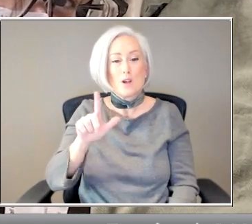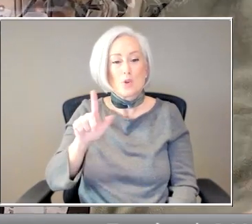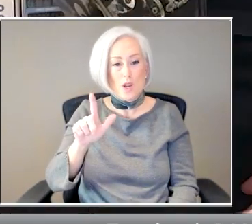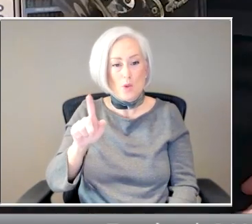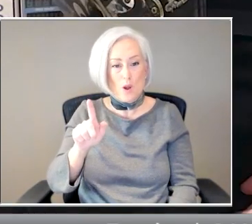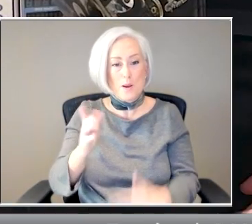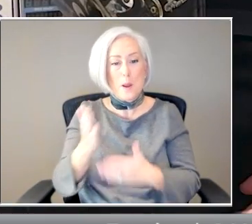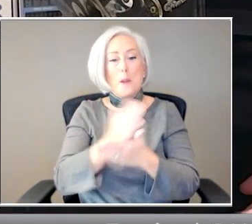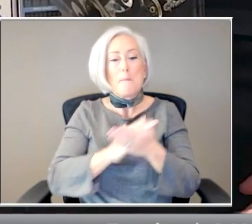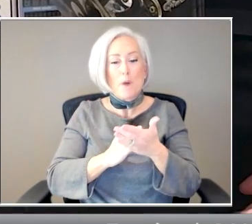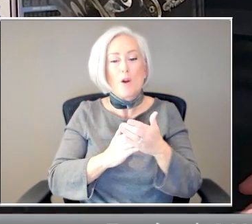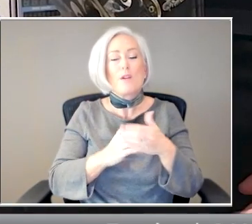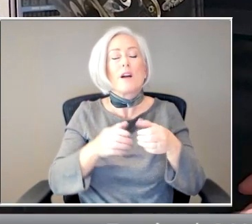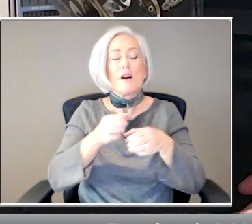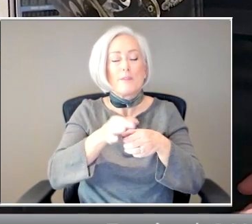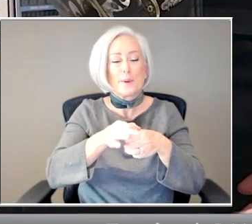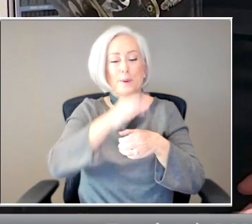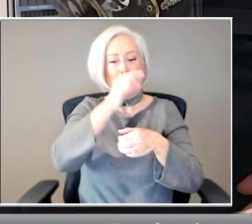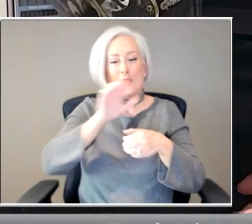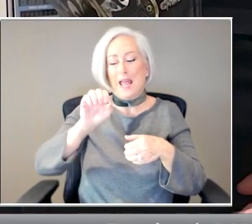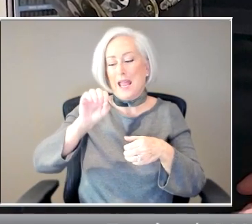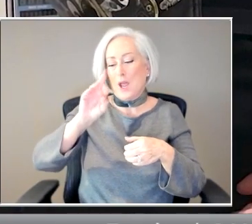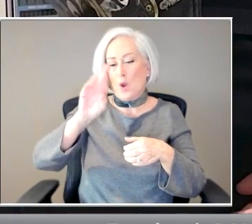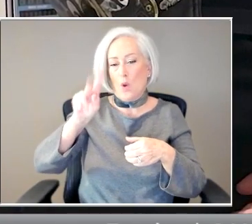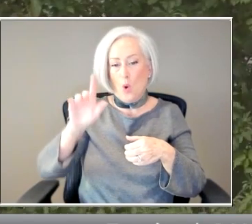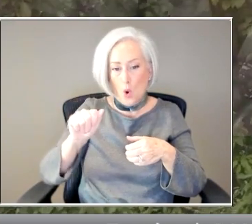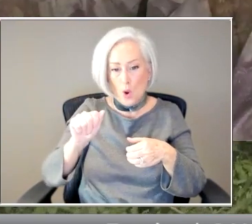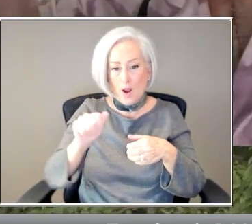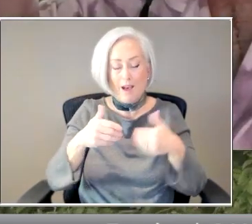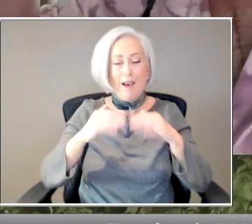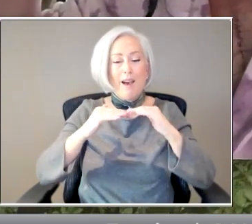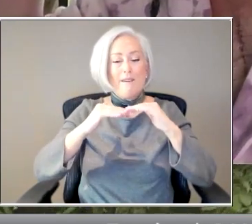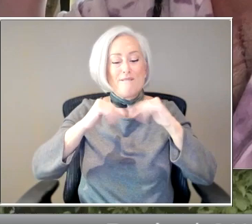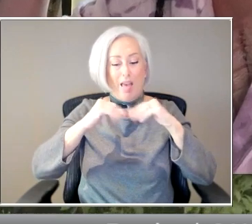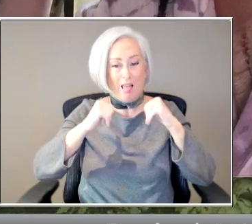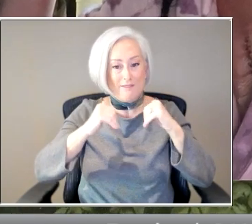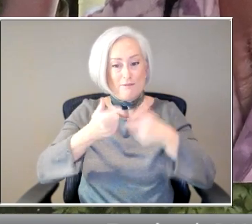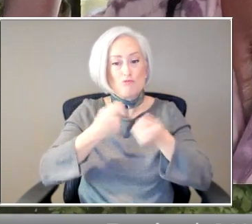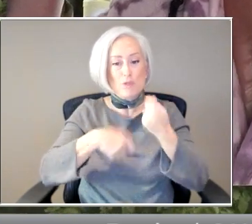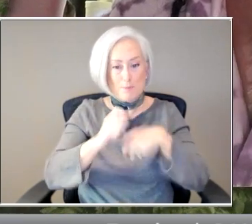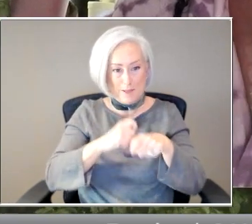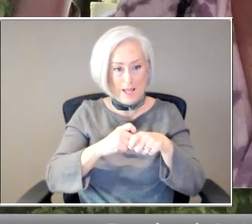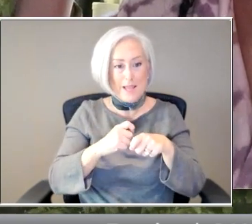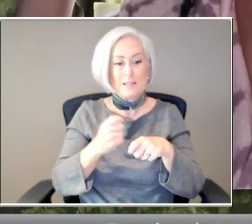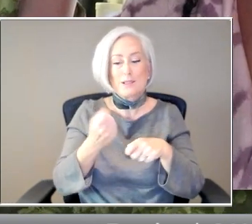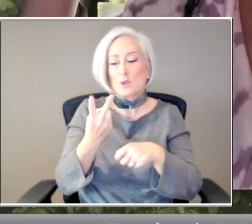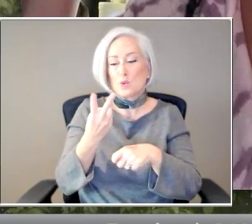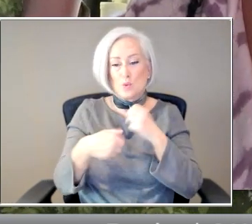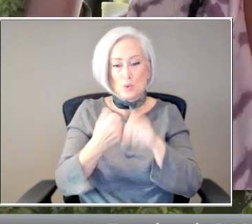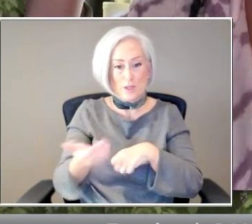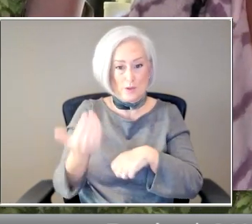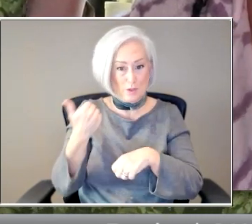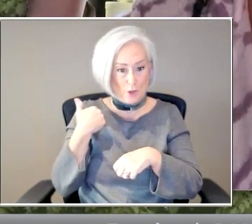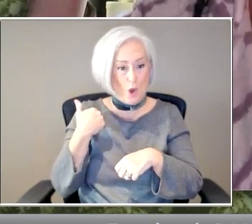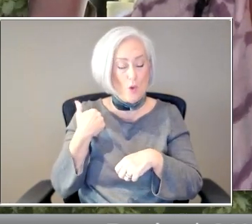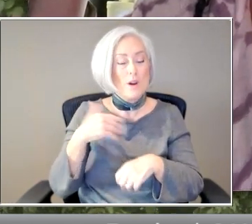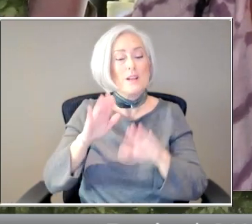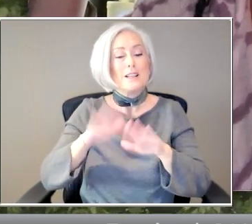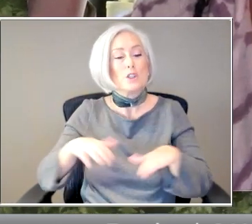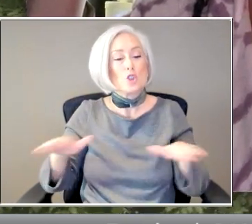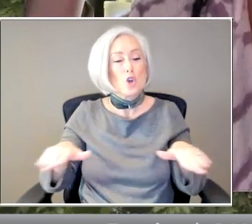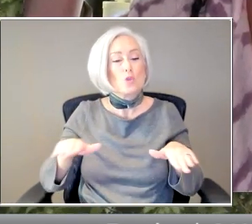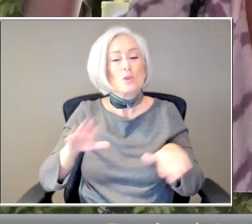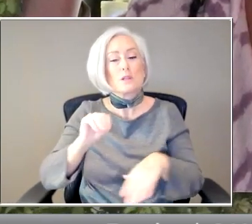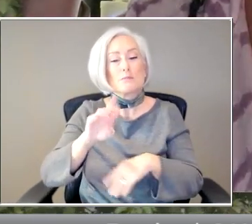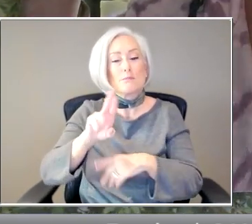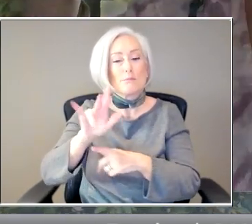years ago in Children's Mercy. About a year after that, Allie faced another big event. She was aging out of pediatric